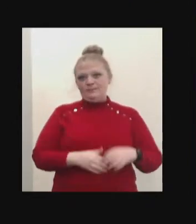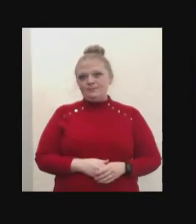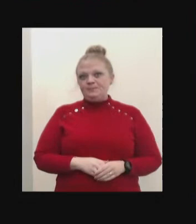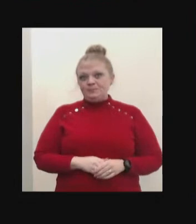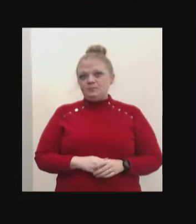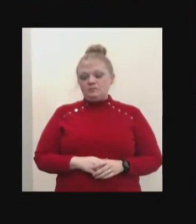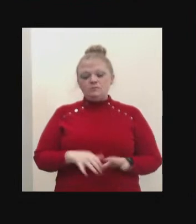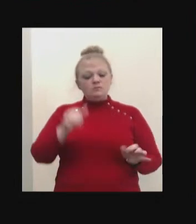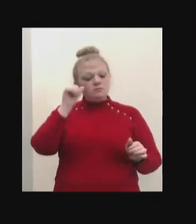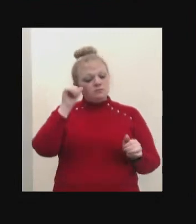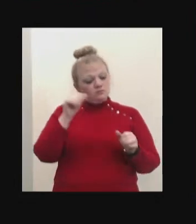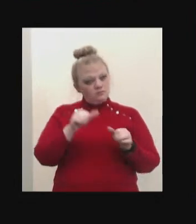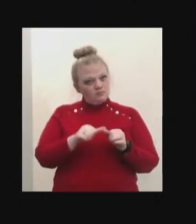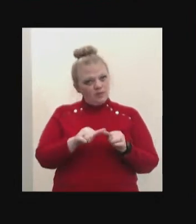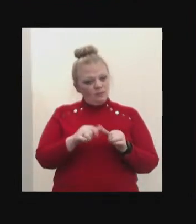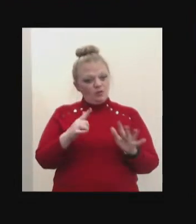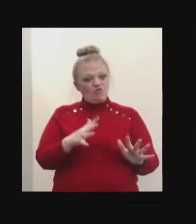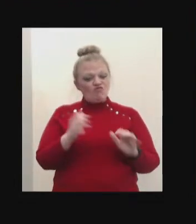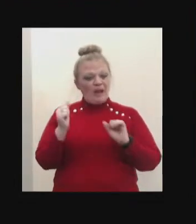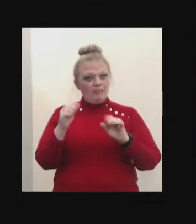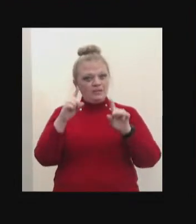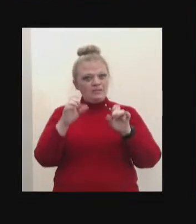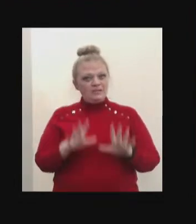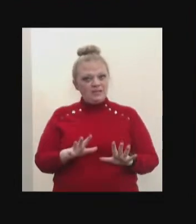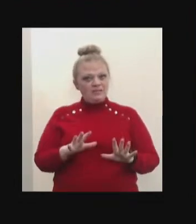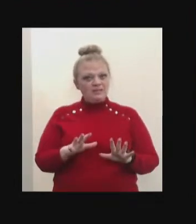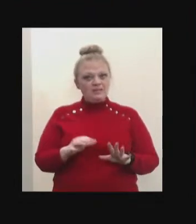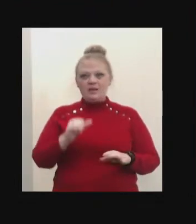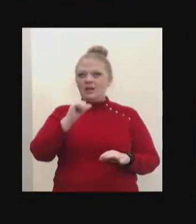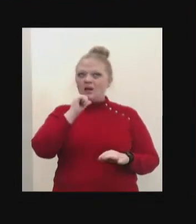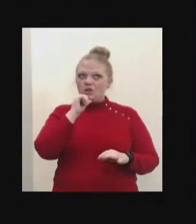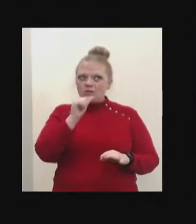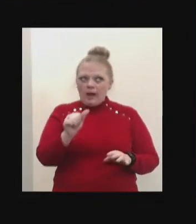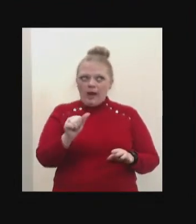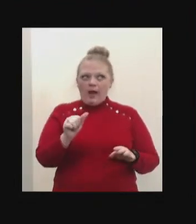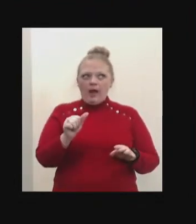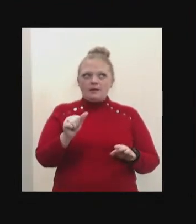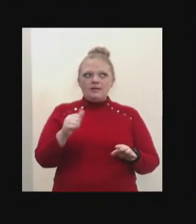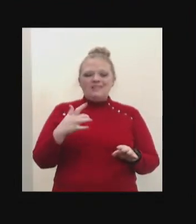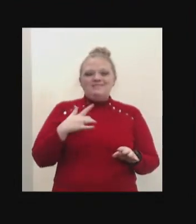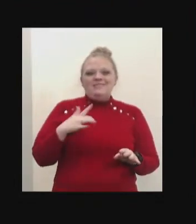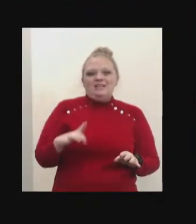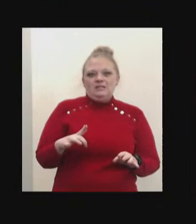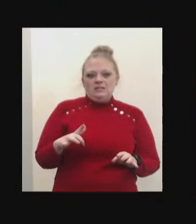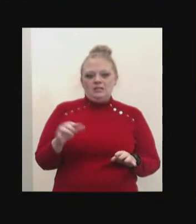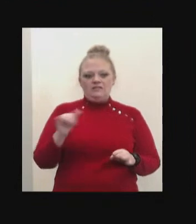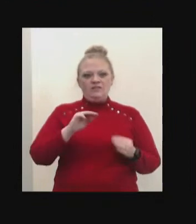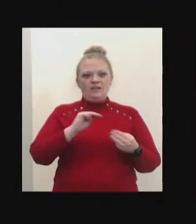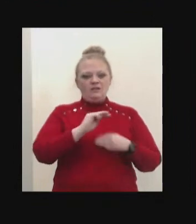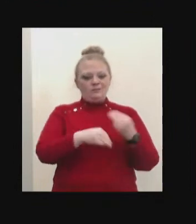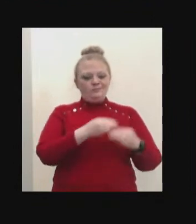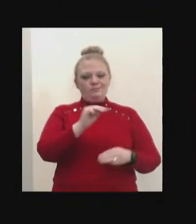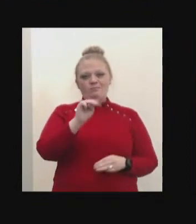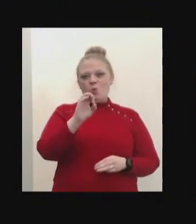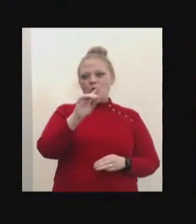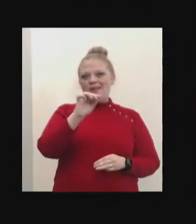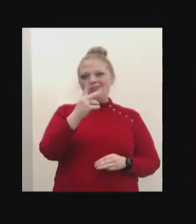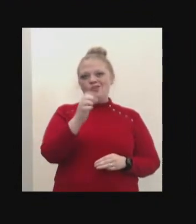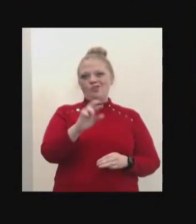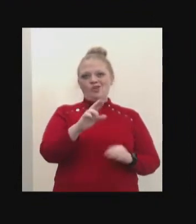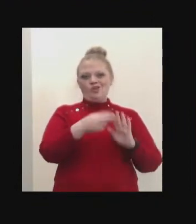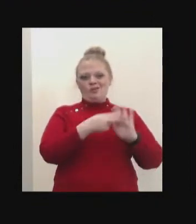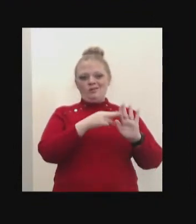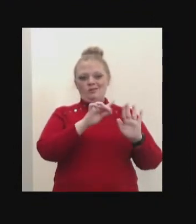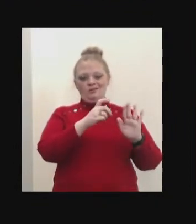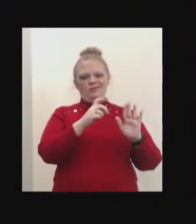these rapid antigen tests are not as sensitive as the molecular diagnostic tests that we use, the ID